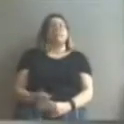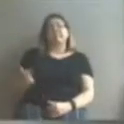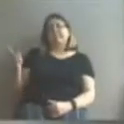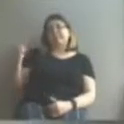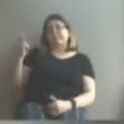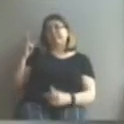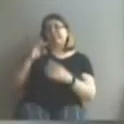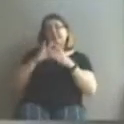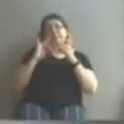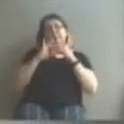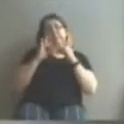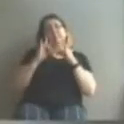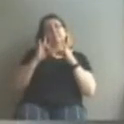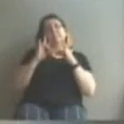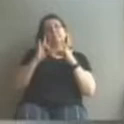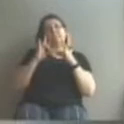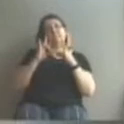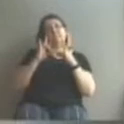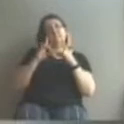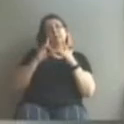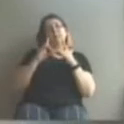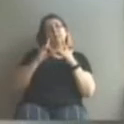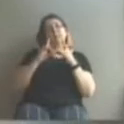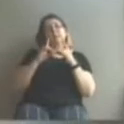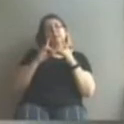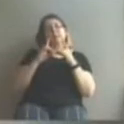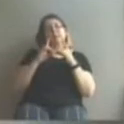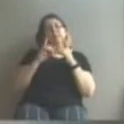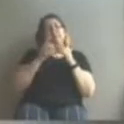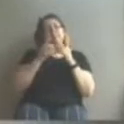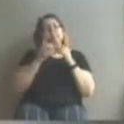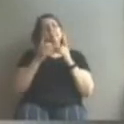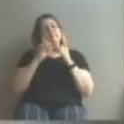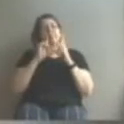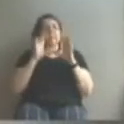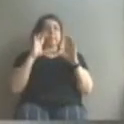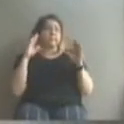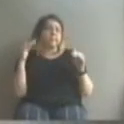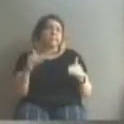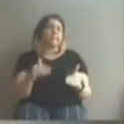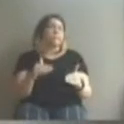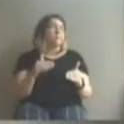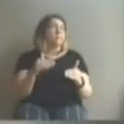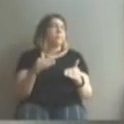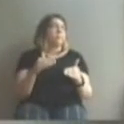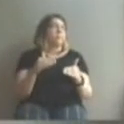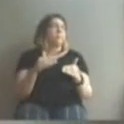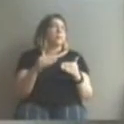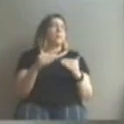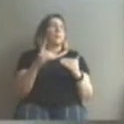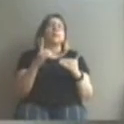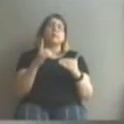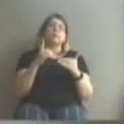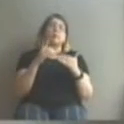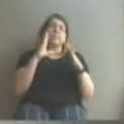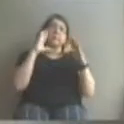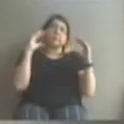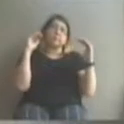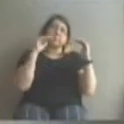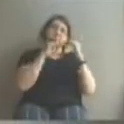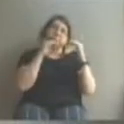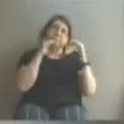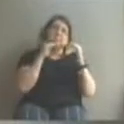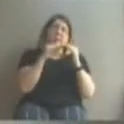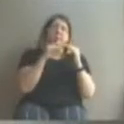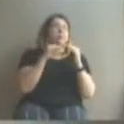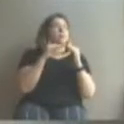talk about facilities specifically around the main focus of all of ours is the question of equity. You know, our facility,